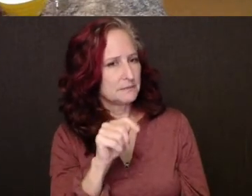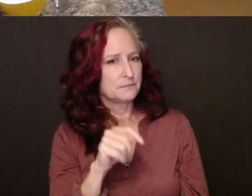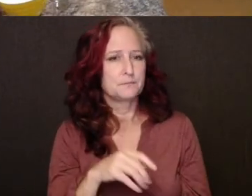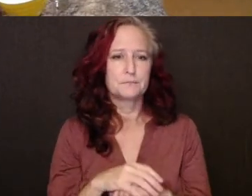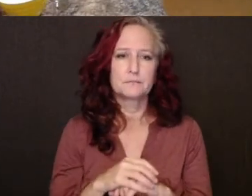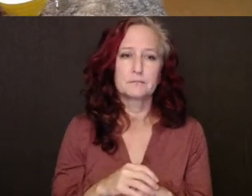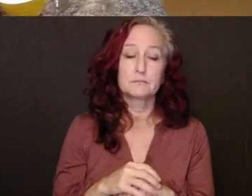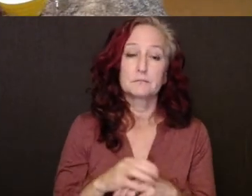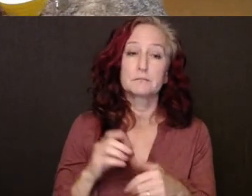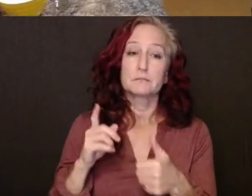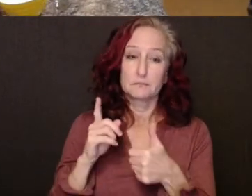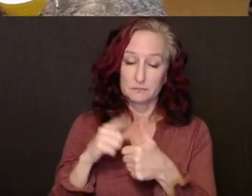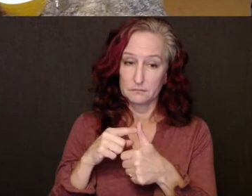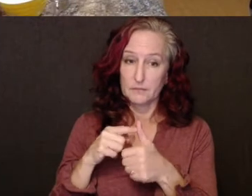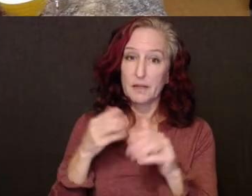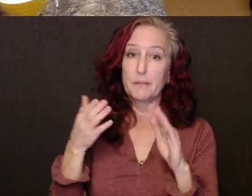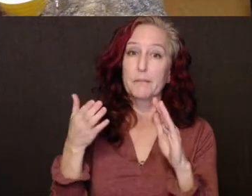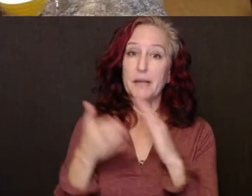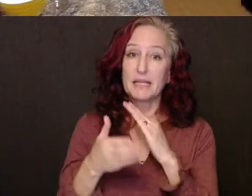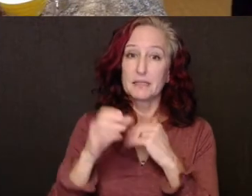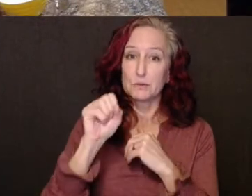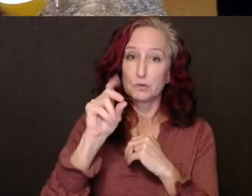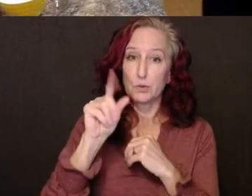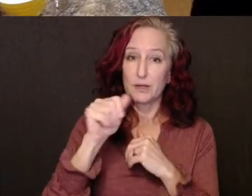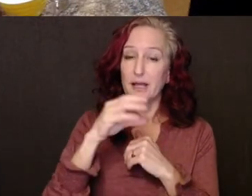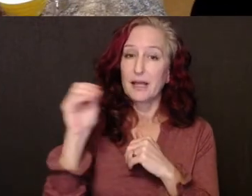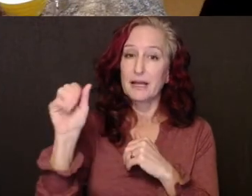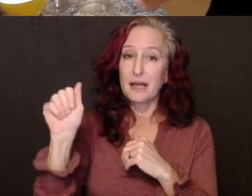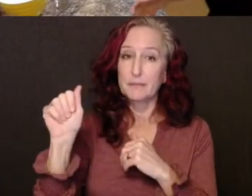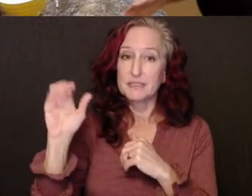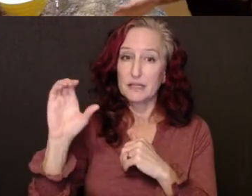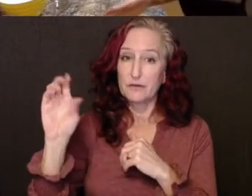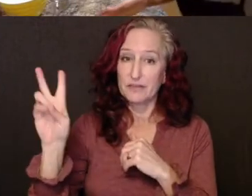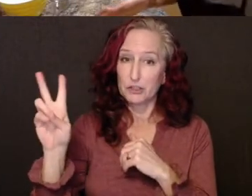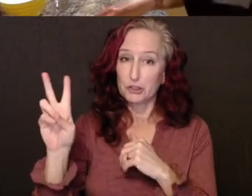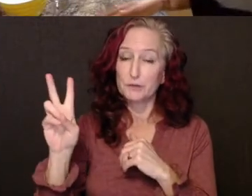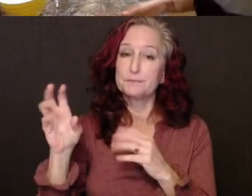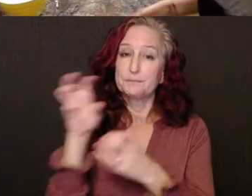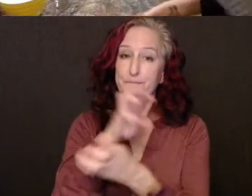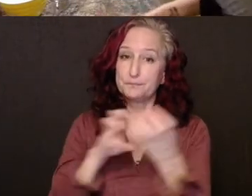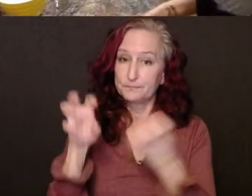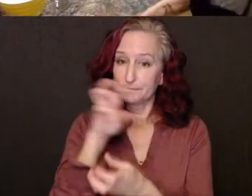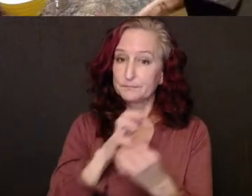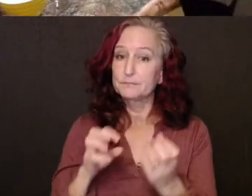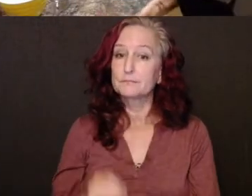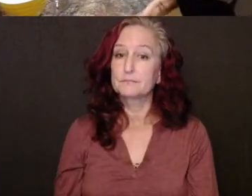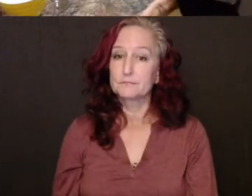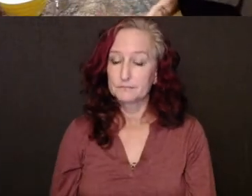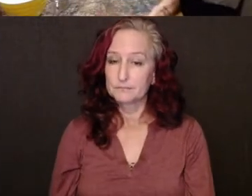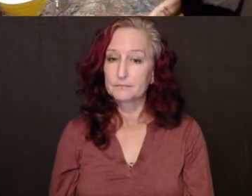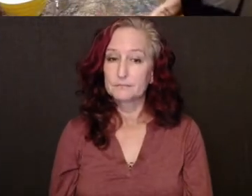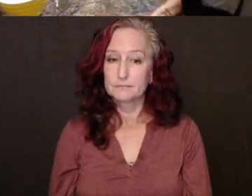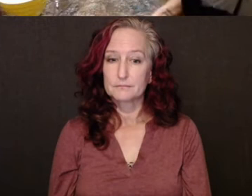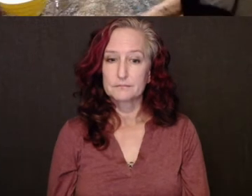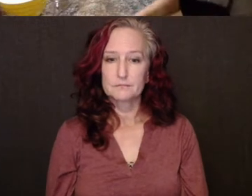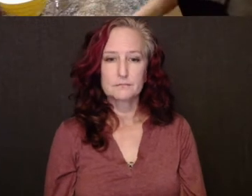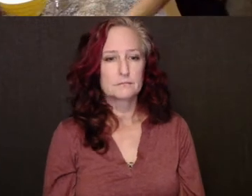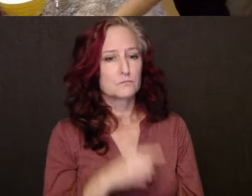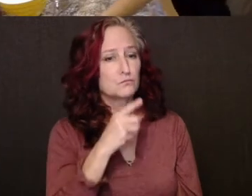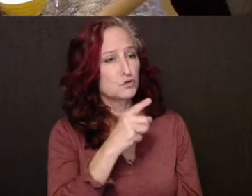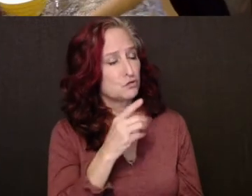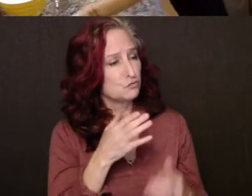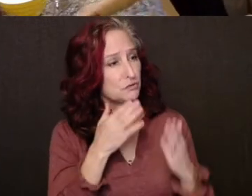3 minutes. So since this recipe has no egg or egg replacer, Joanna's asking, what is the emulsifier?